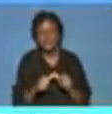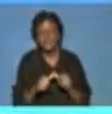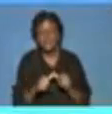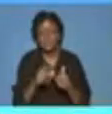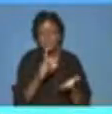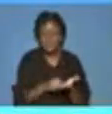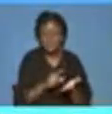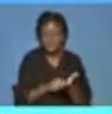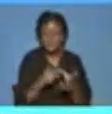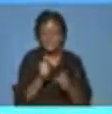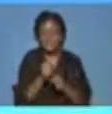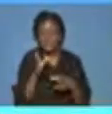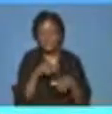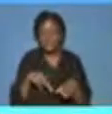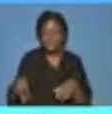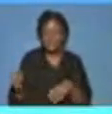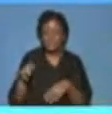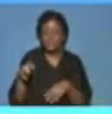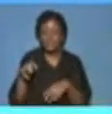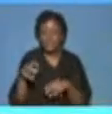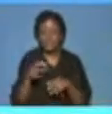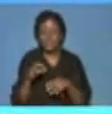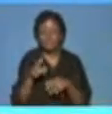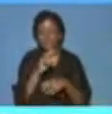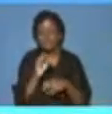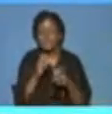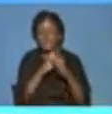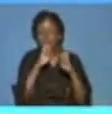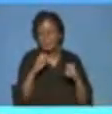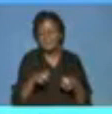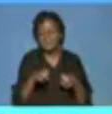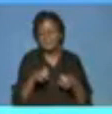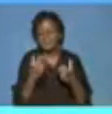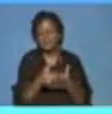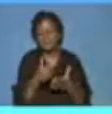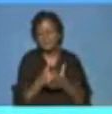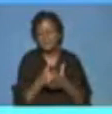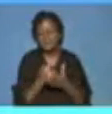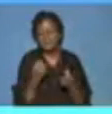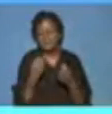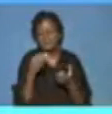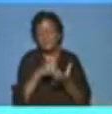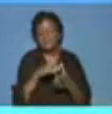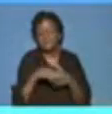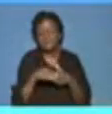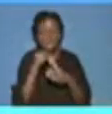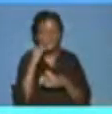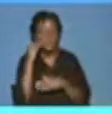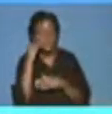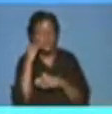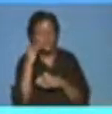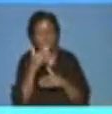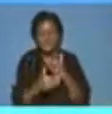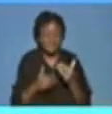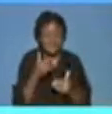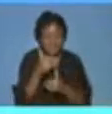Media taken on a tour of the U.S. Embassy's new multi-million-dollar home that's making steady progress towards the finish line.